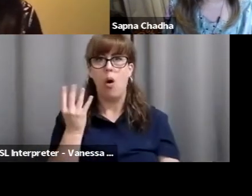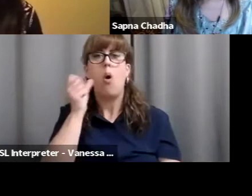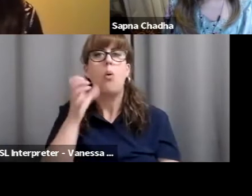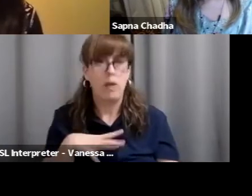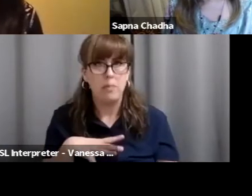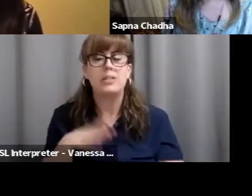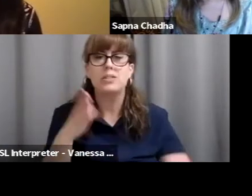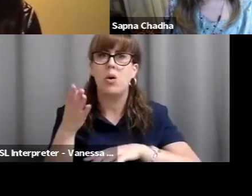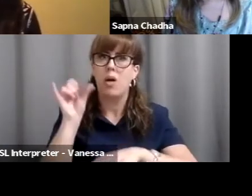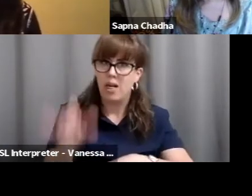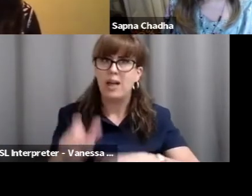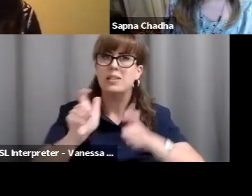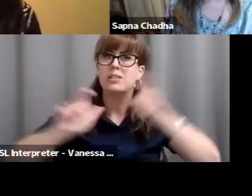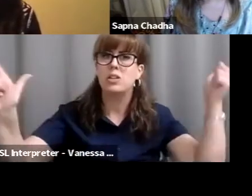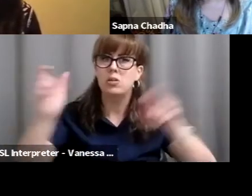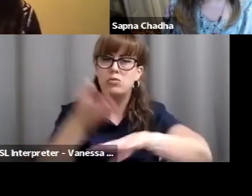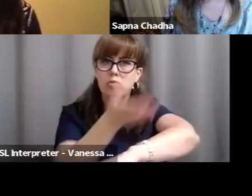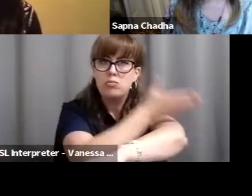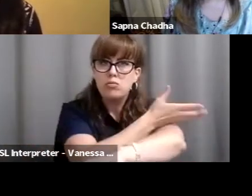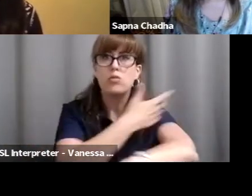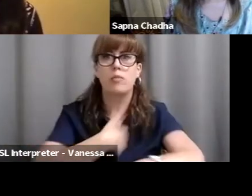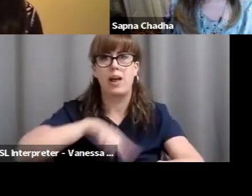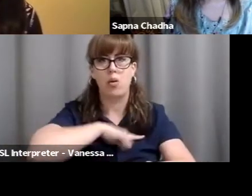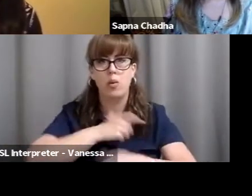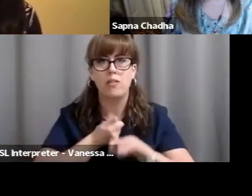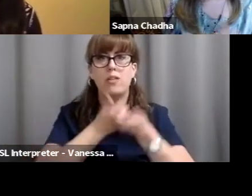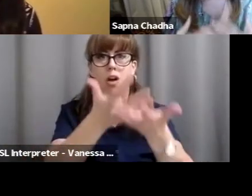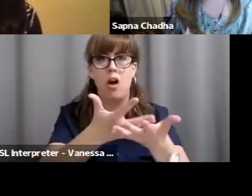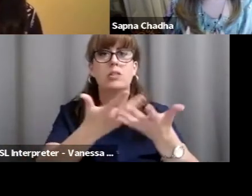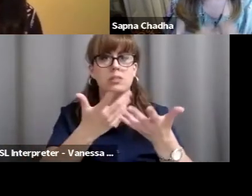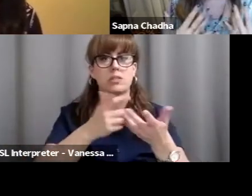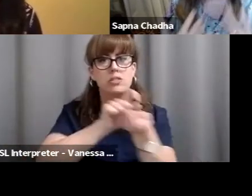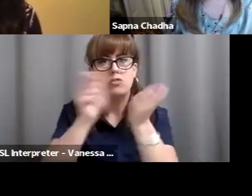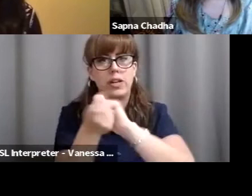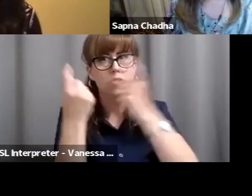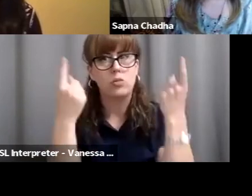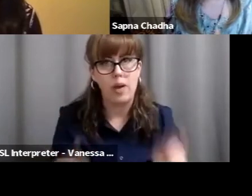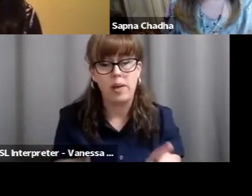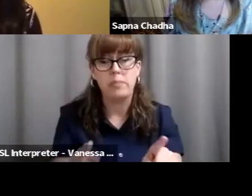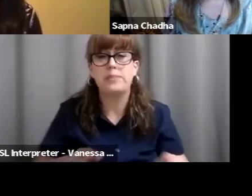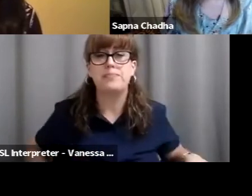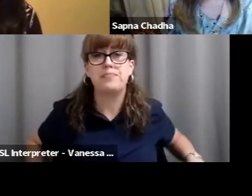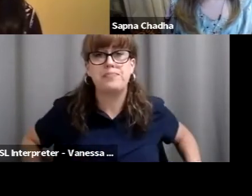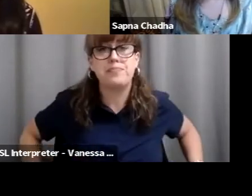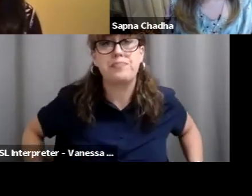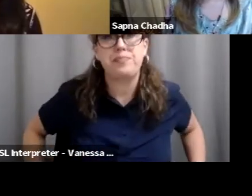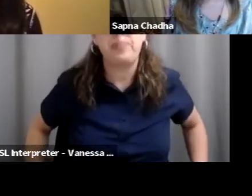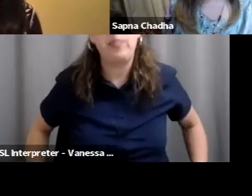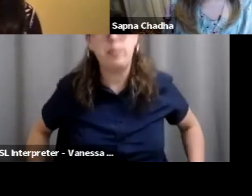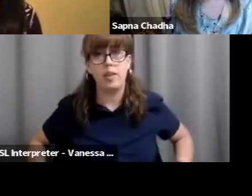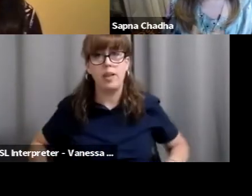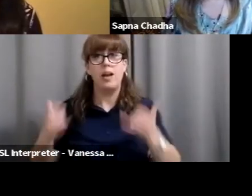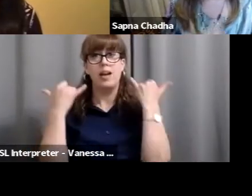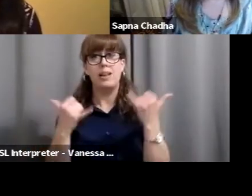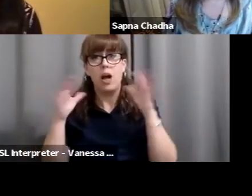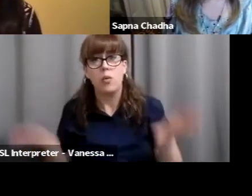to make a difference. I think the coming back to, now that we've done this and there is a gender equality,